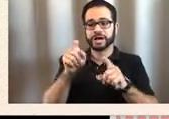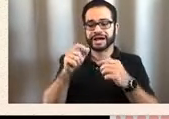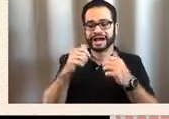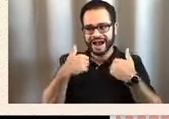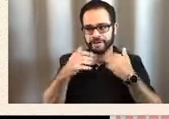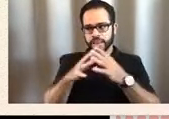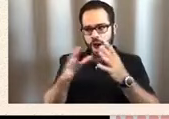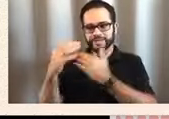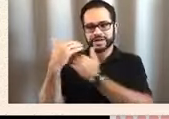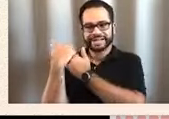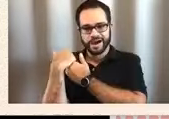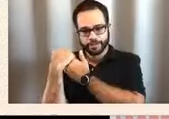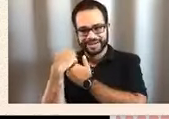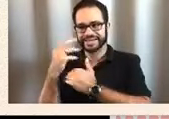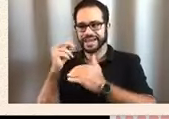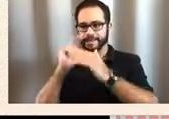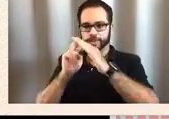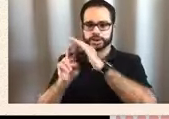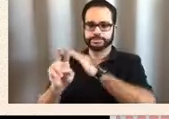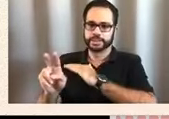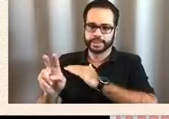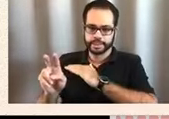and predictability.